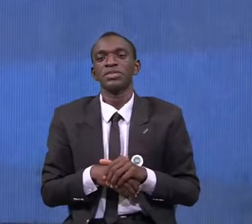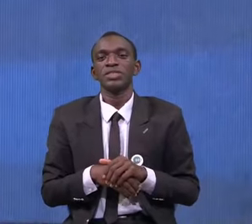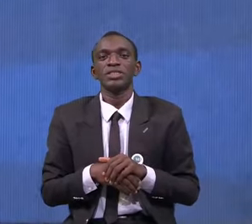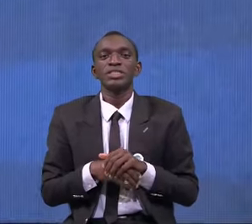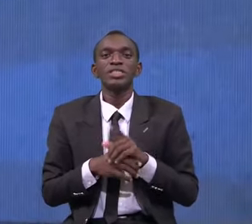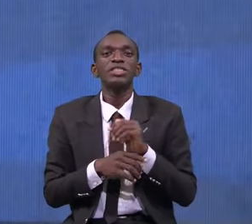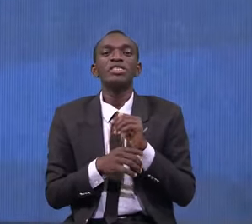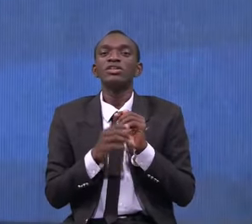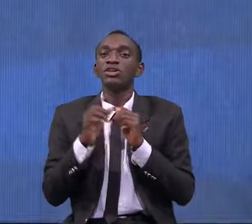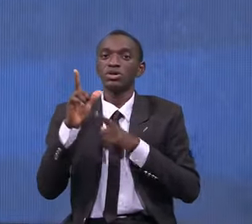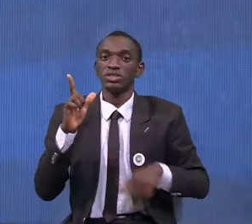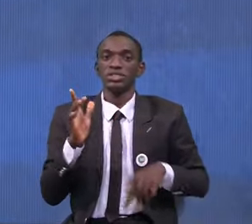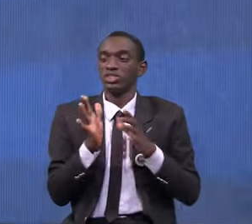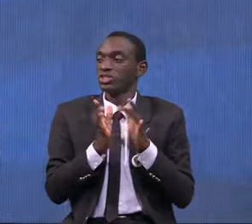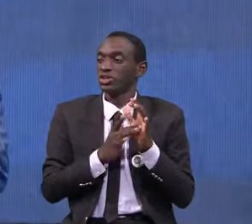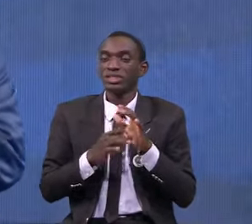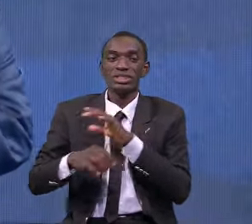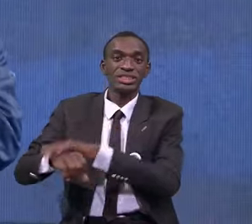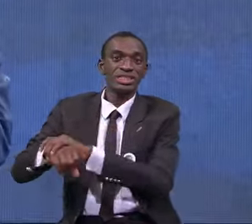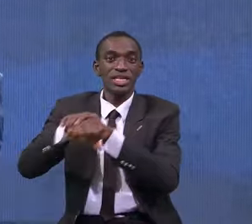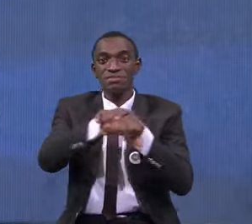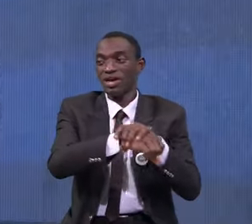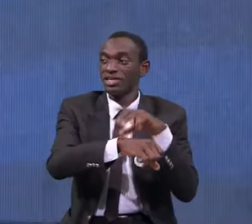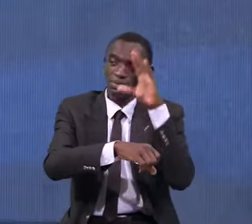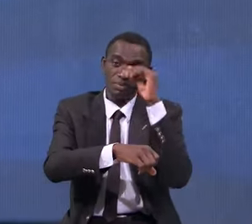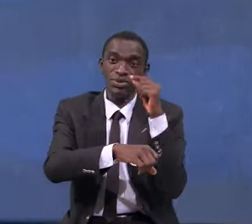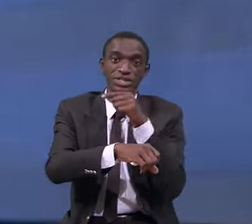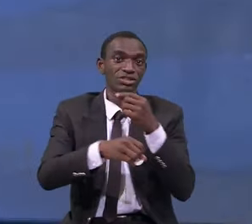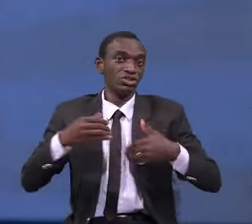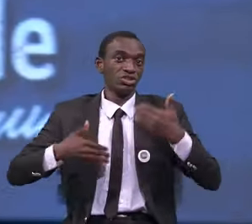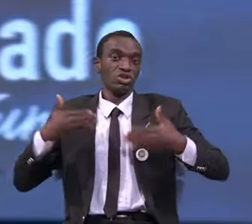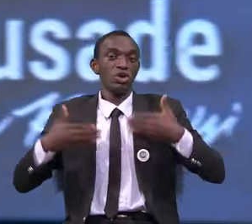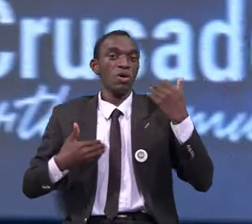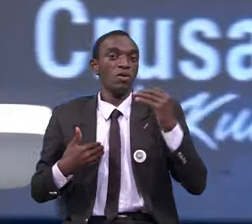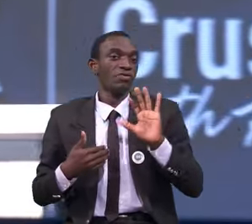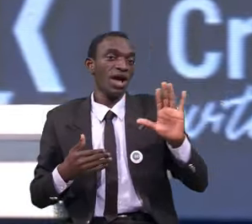Delivered the joy of her life back to the mother.